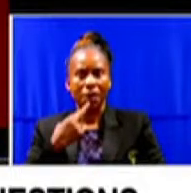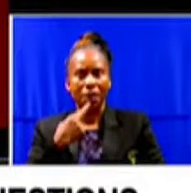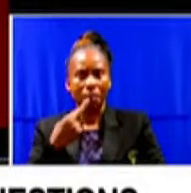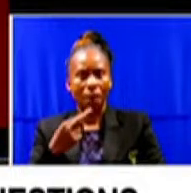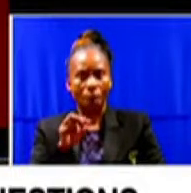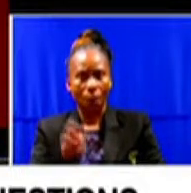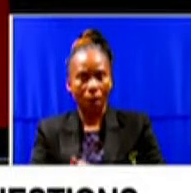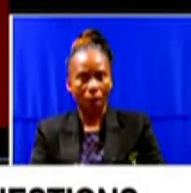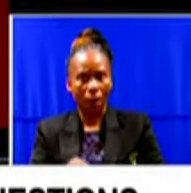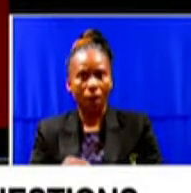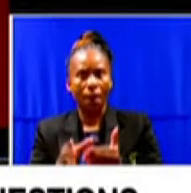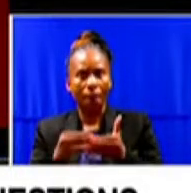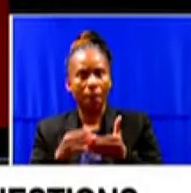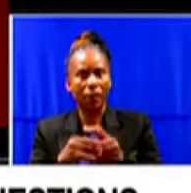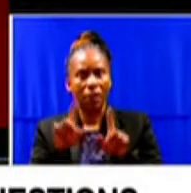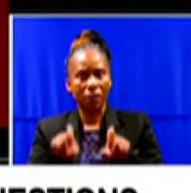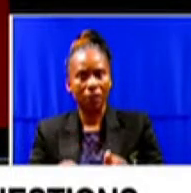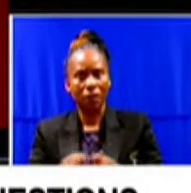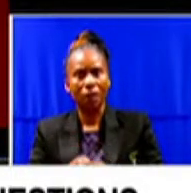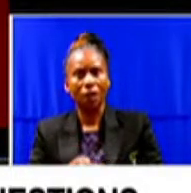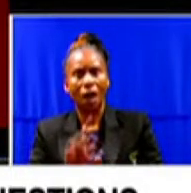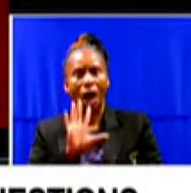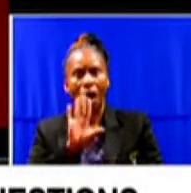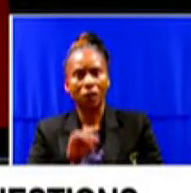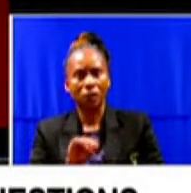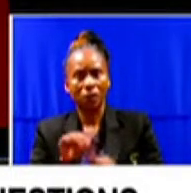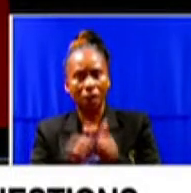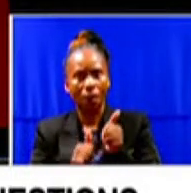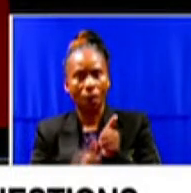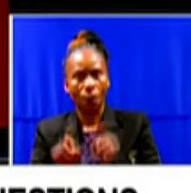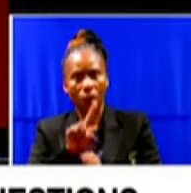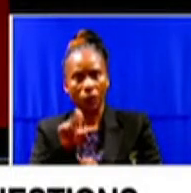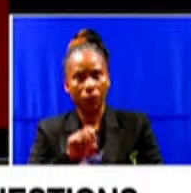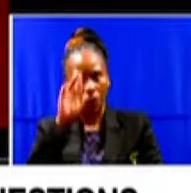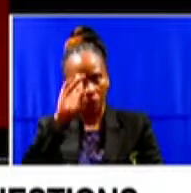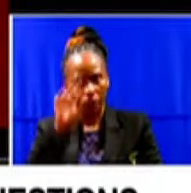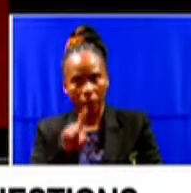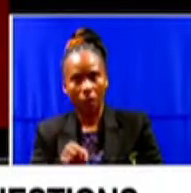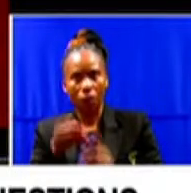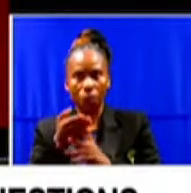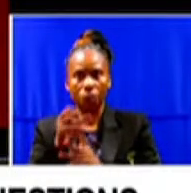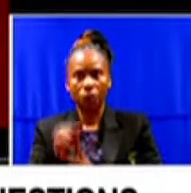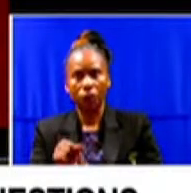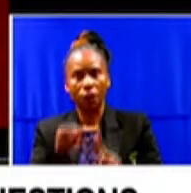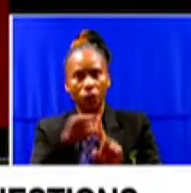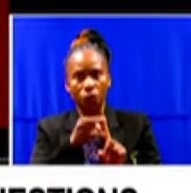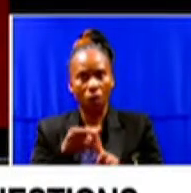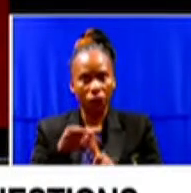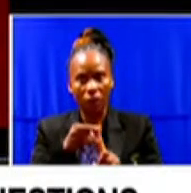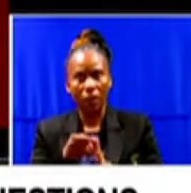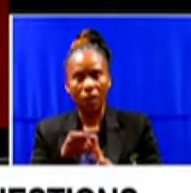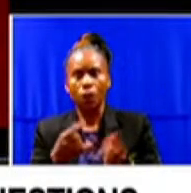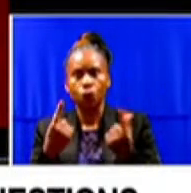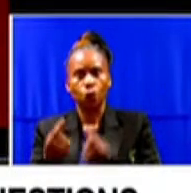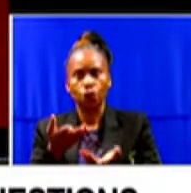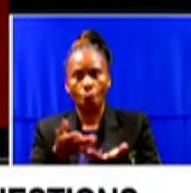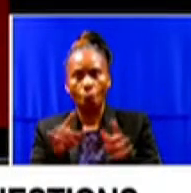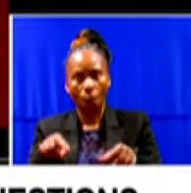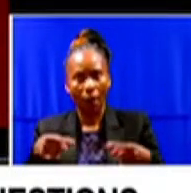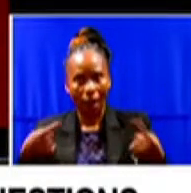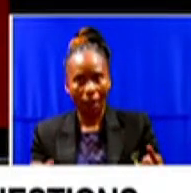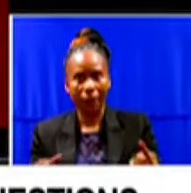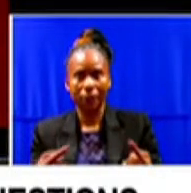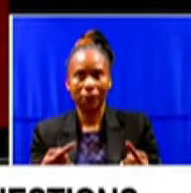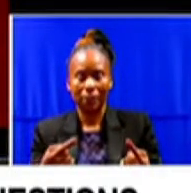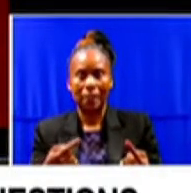supposed to ask a supplementary question, this is to remind you, through the virtual platform, and is unable to do so due to